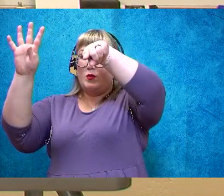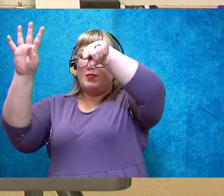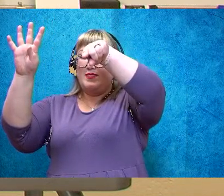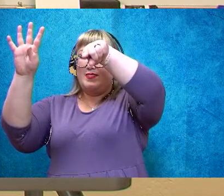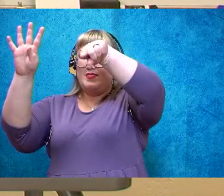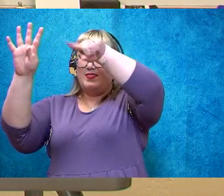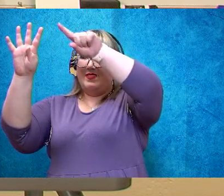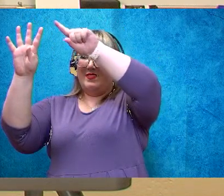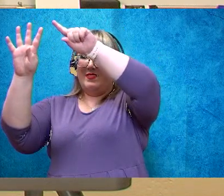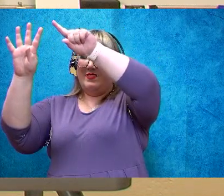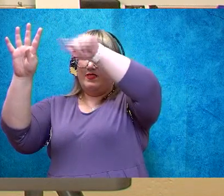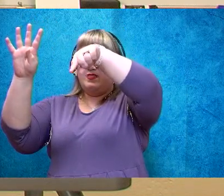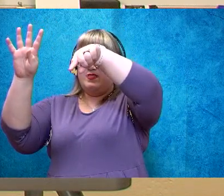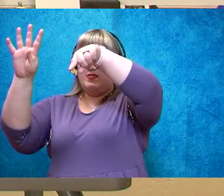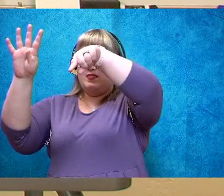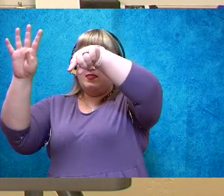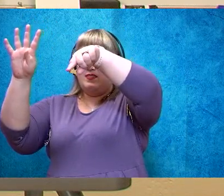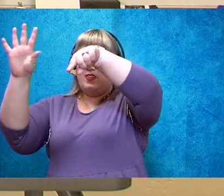4,